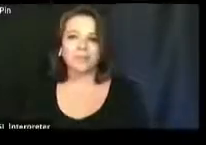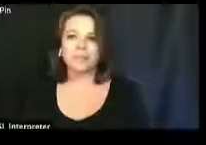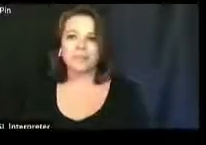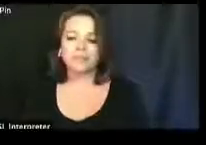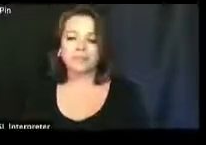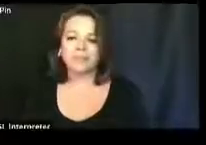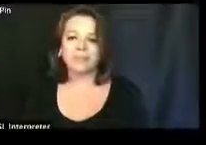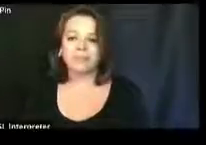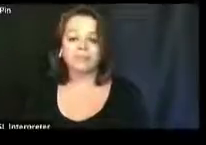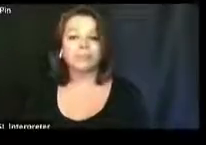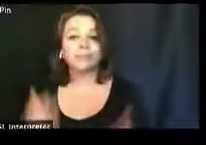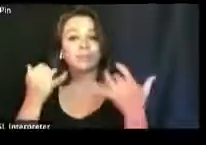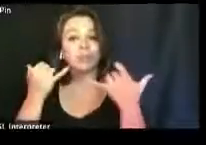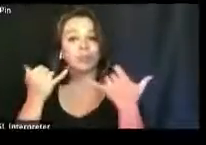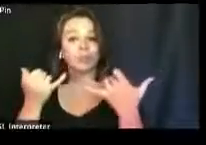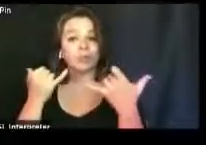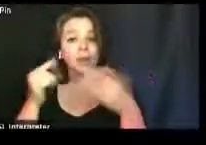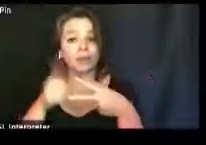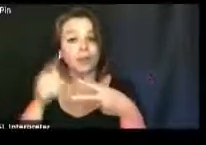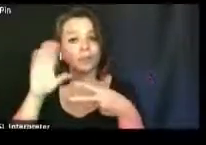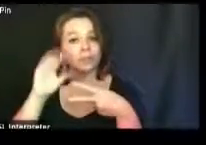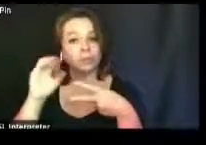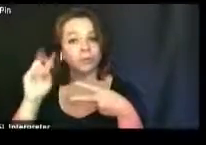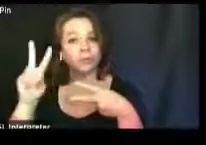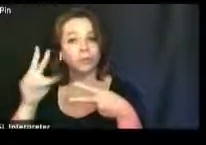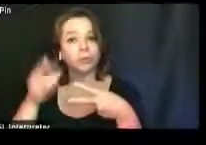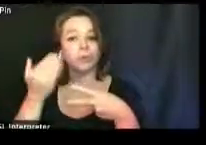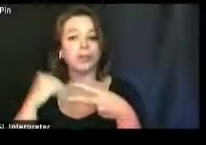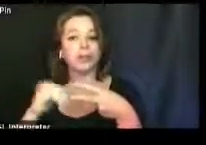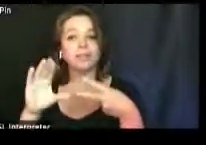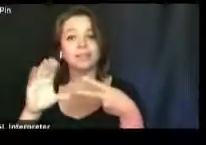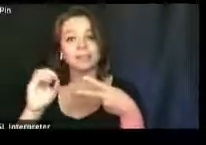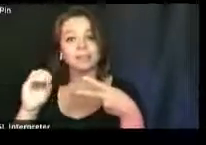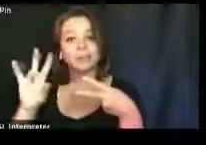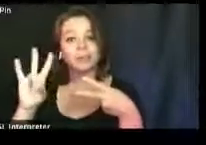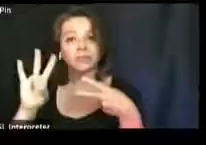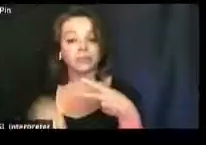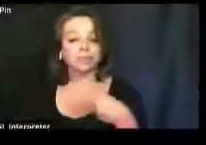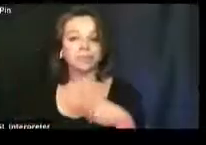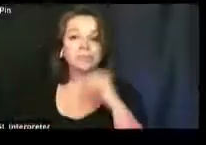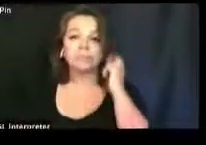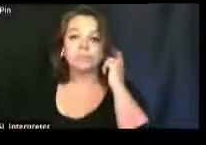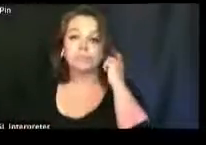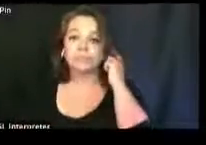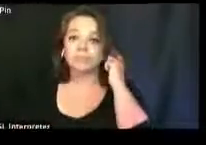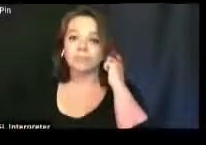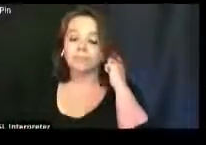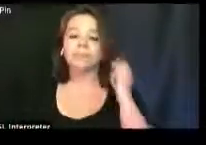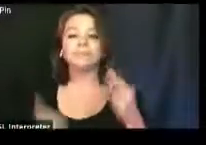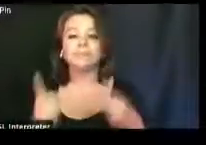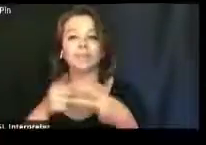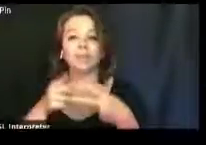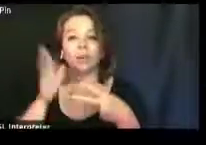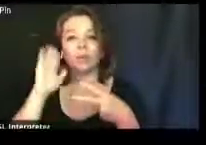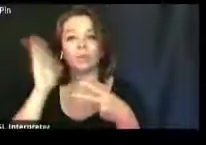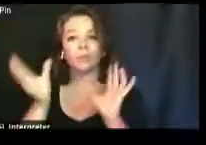Right now we have 002, and up next will be 007. 002, I will be promoting you